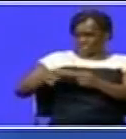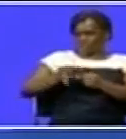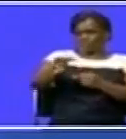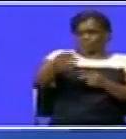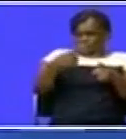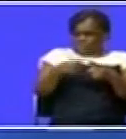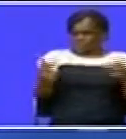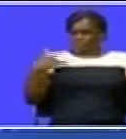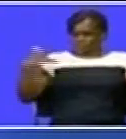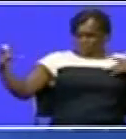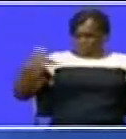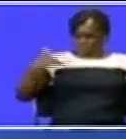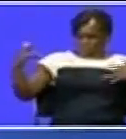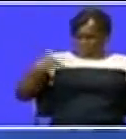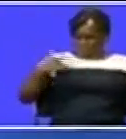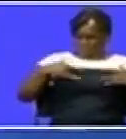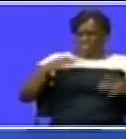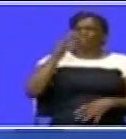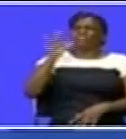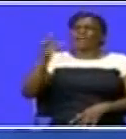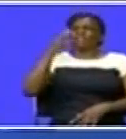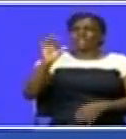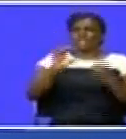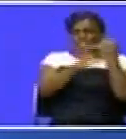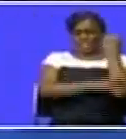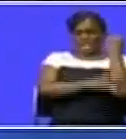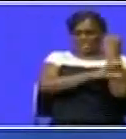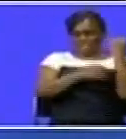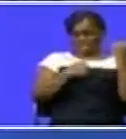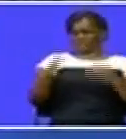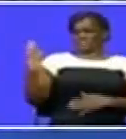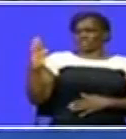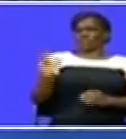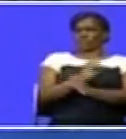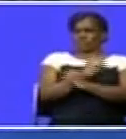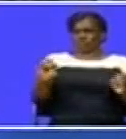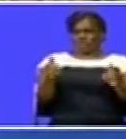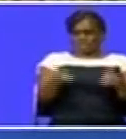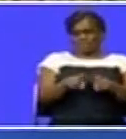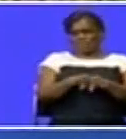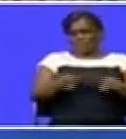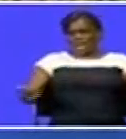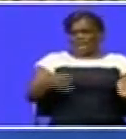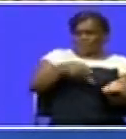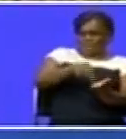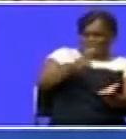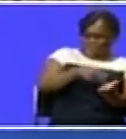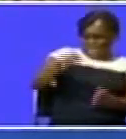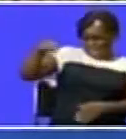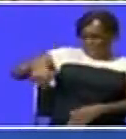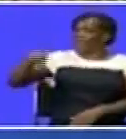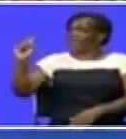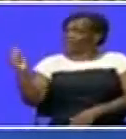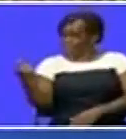kilometers. But concerns raised by France-based company Total on insecurity as well as land compensation issues in